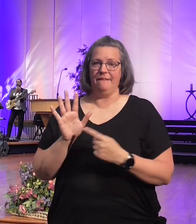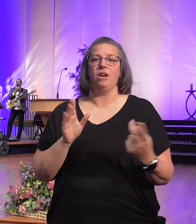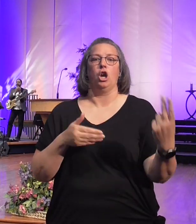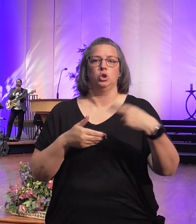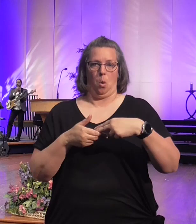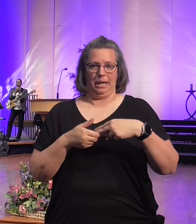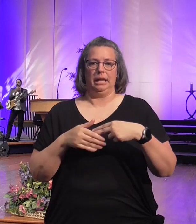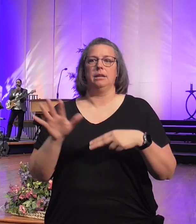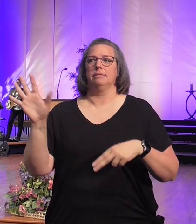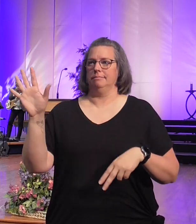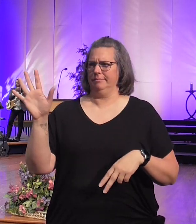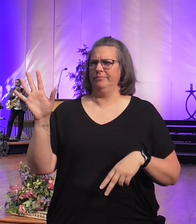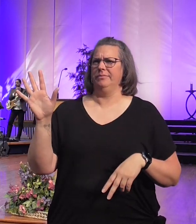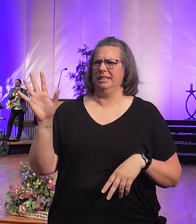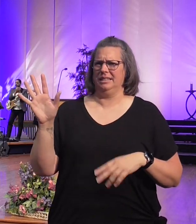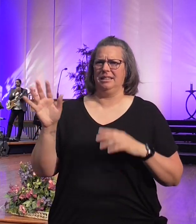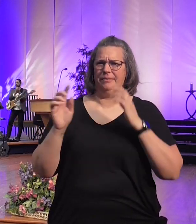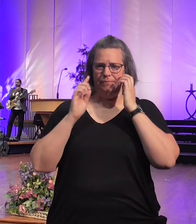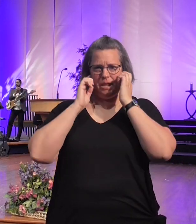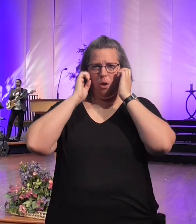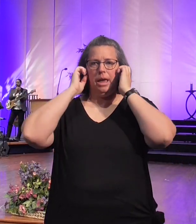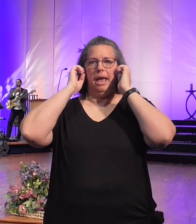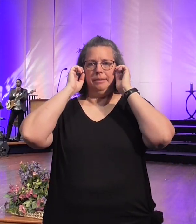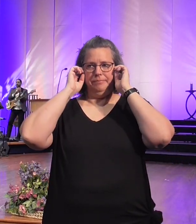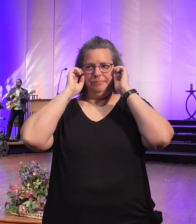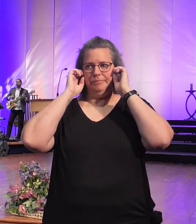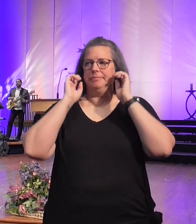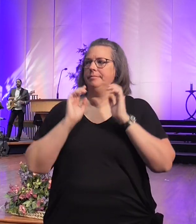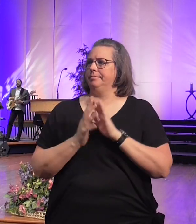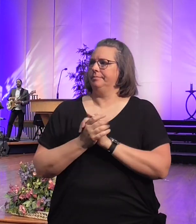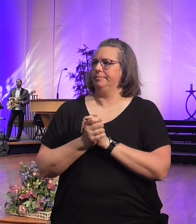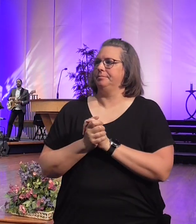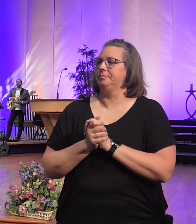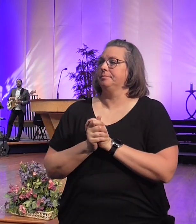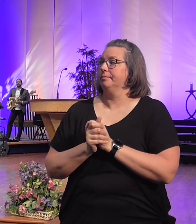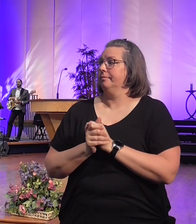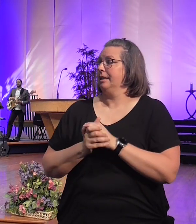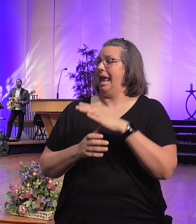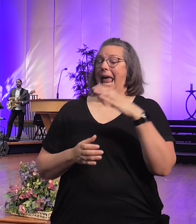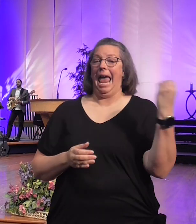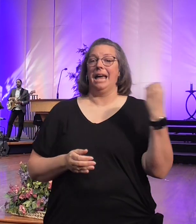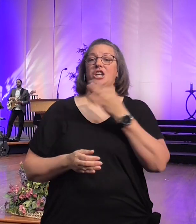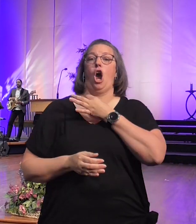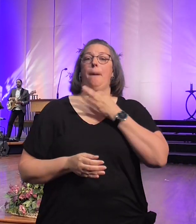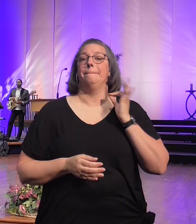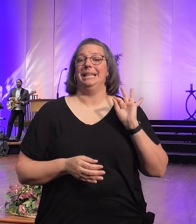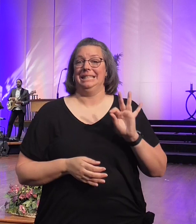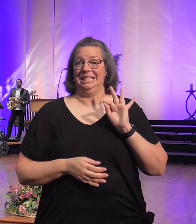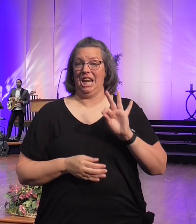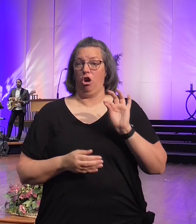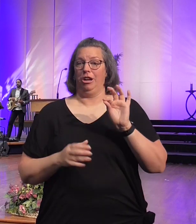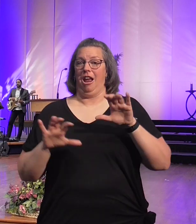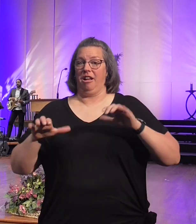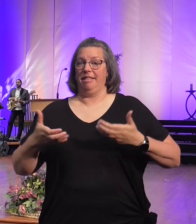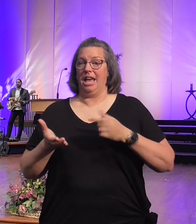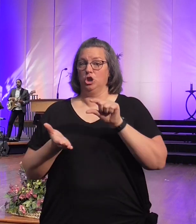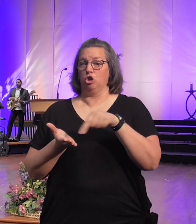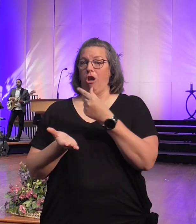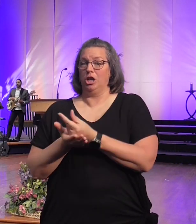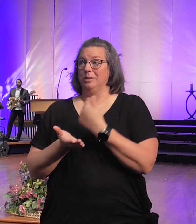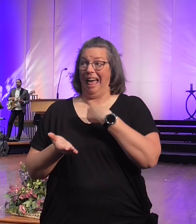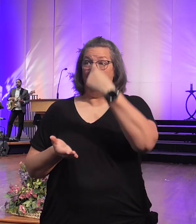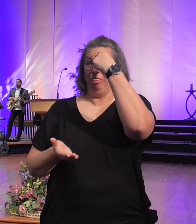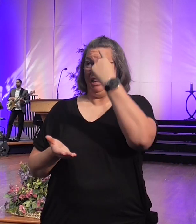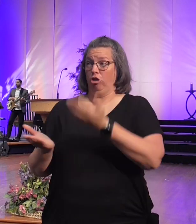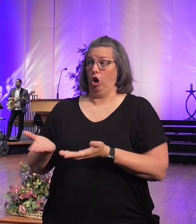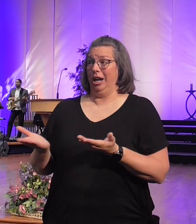joined. Yes, Practitioner 2 graduates. Thank you very much. And our ministerial class graduates, I think a number of them are